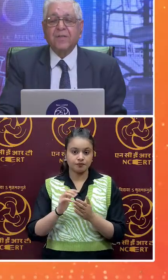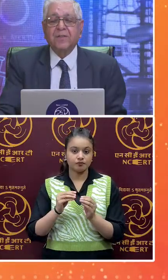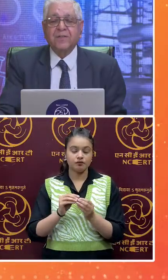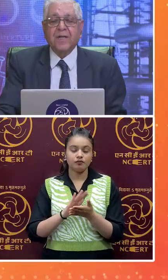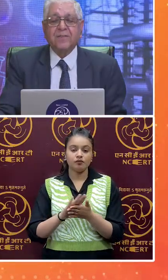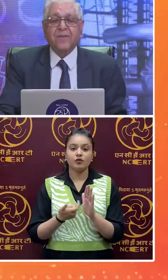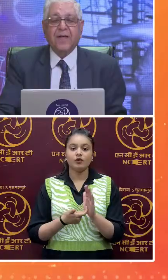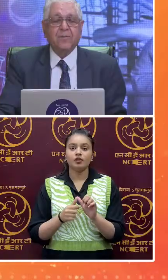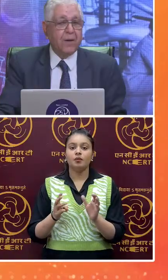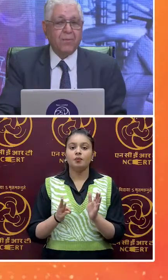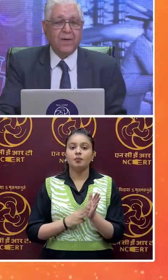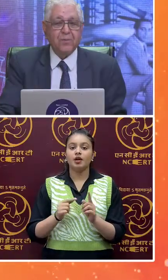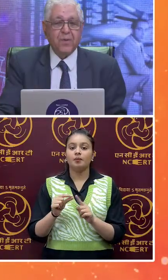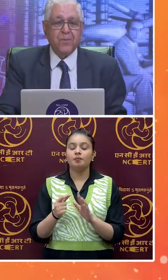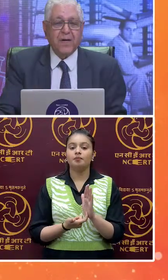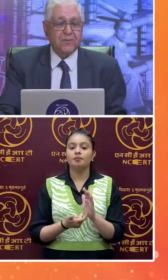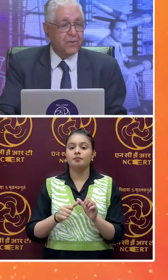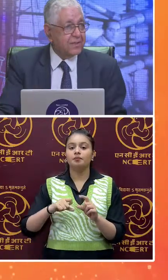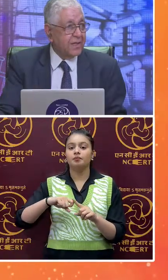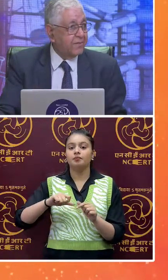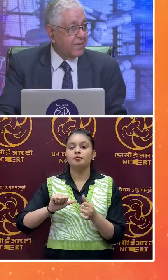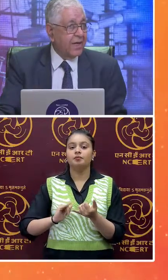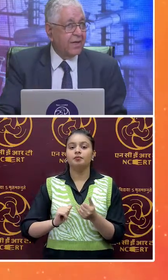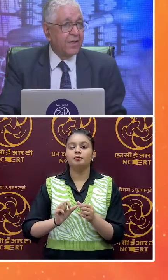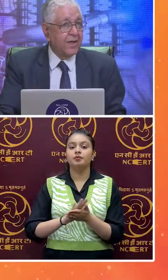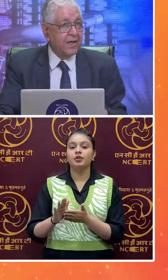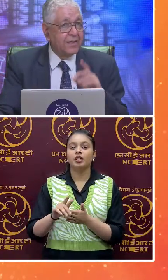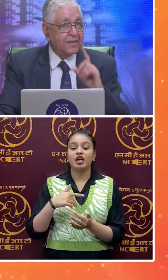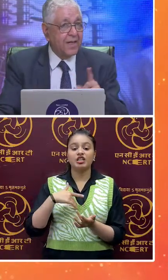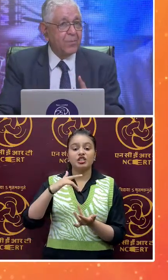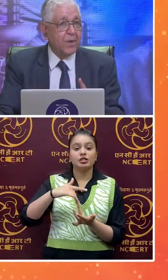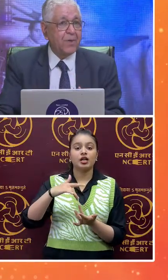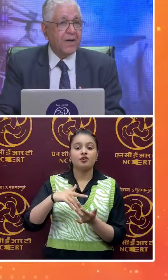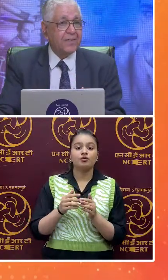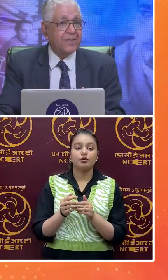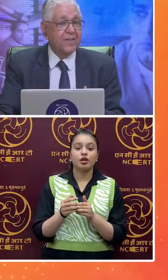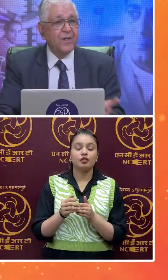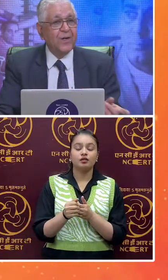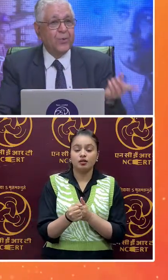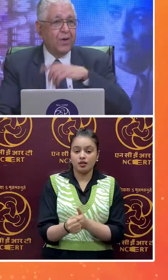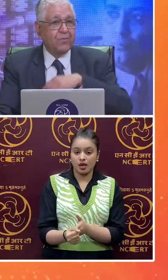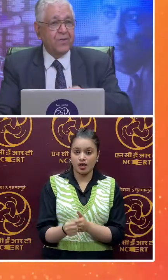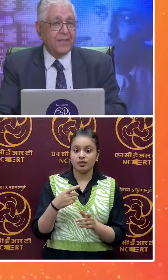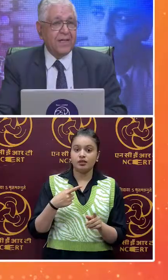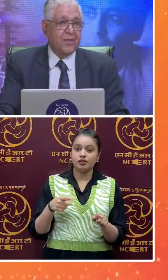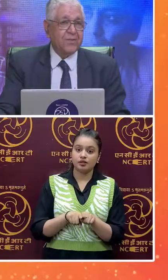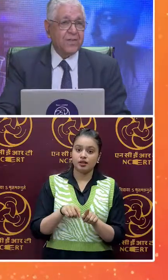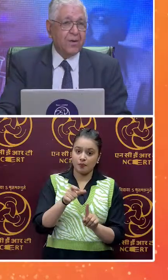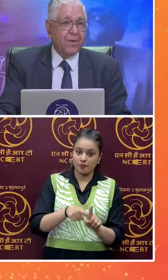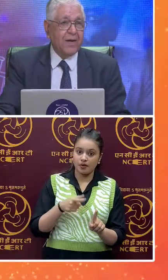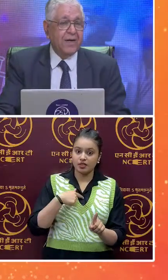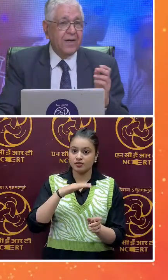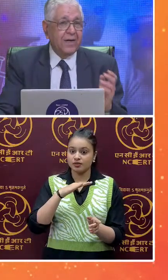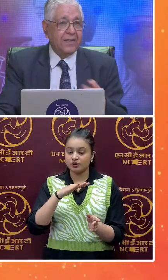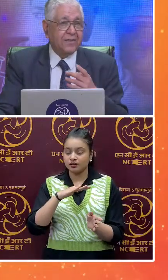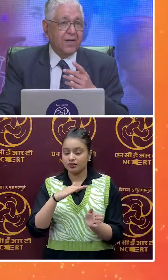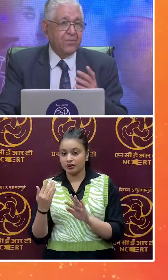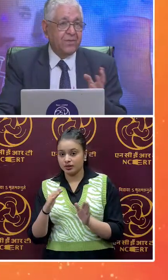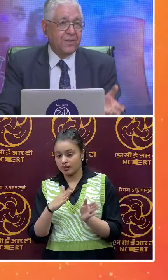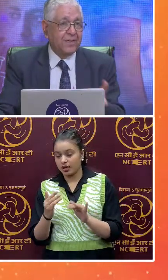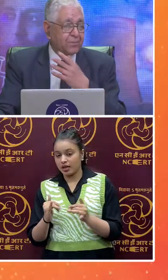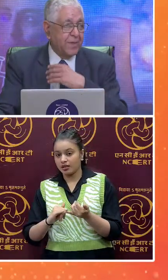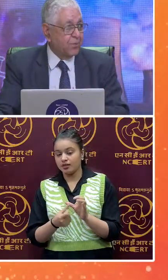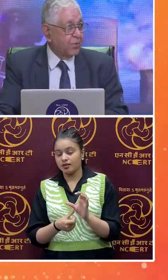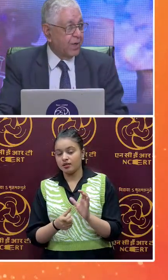with Shastri and Bhabha. So, Brahm Prakash was the central guy, and it is the same Brahm Prakash who, after the death of Sarabhai, takes